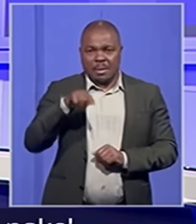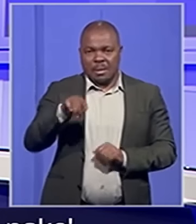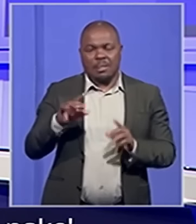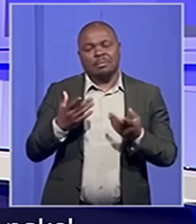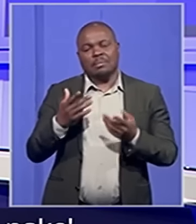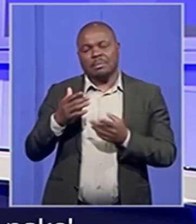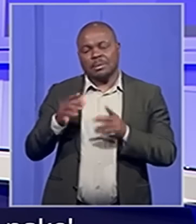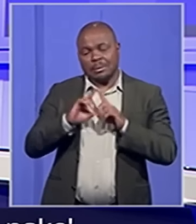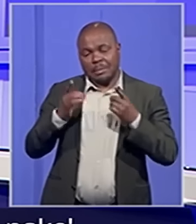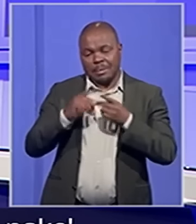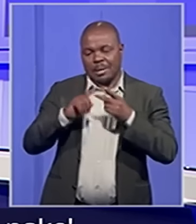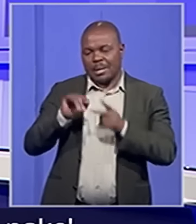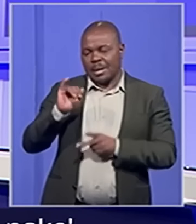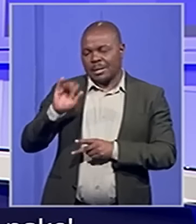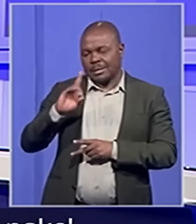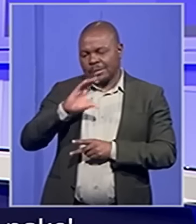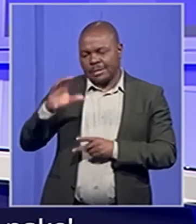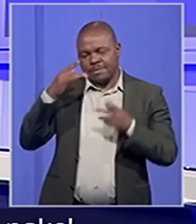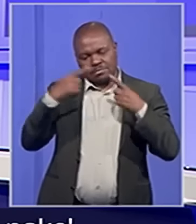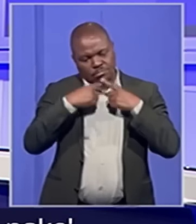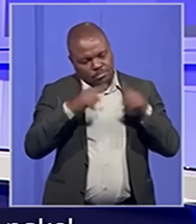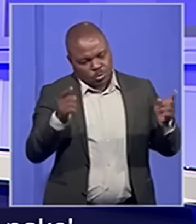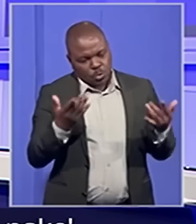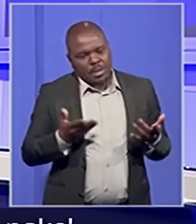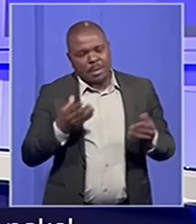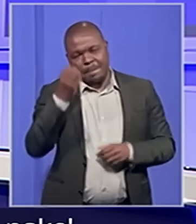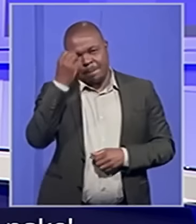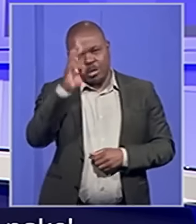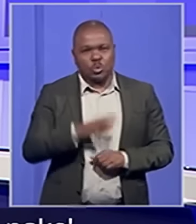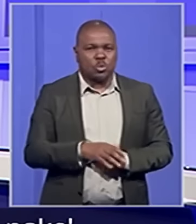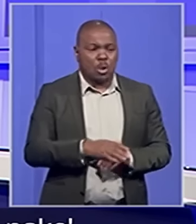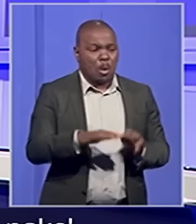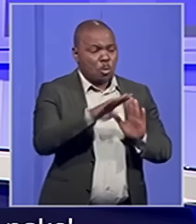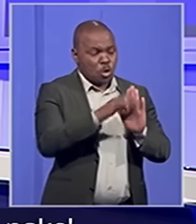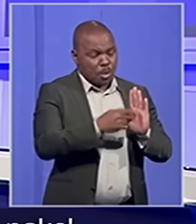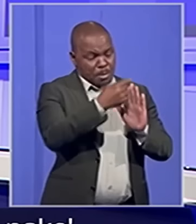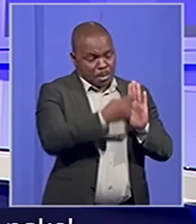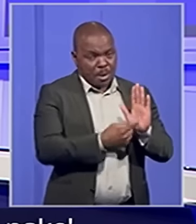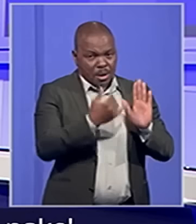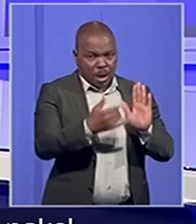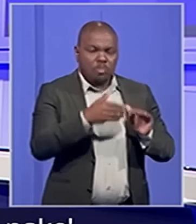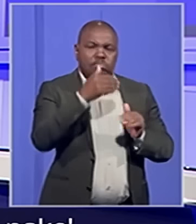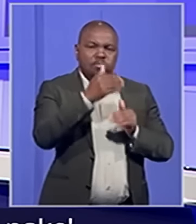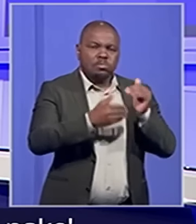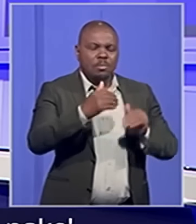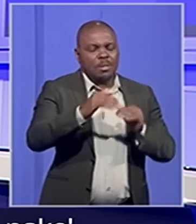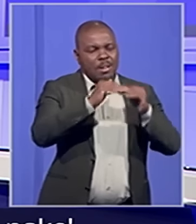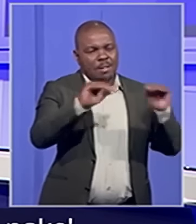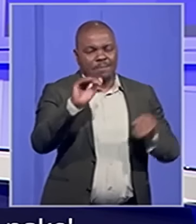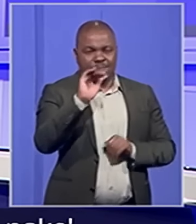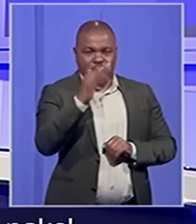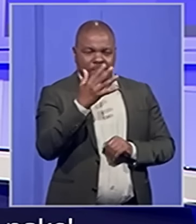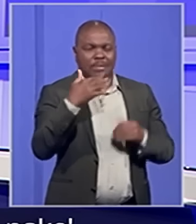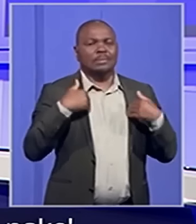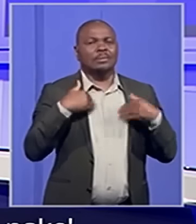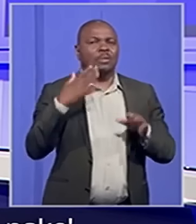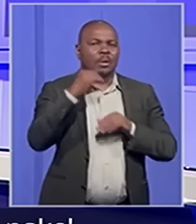IDC di dirile tsebišo ye lehono go la Pretoria. Lenaneo le gabjale le lego legatong la lona la bohlano le thakgotšwe ka ngwaga